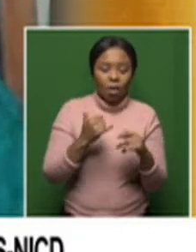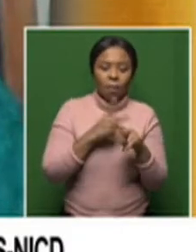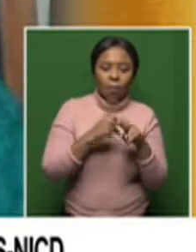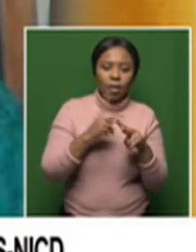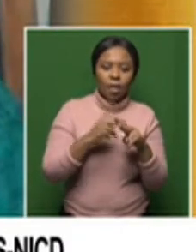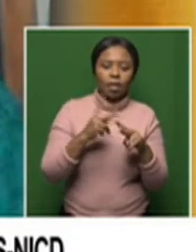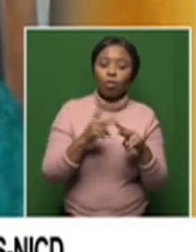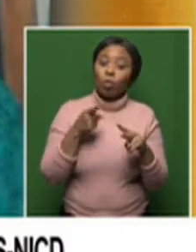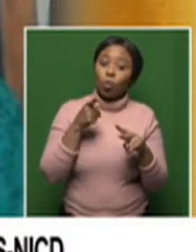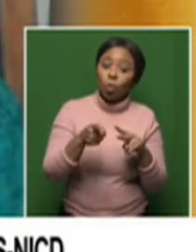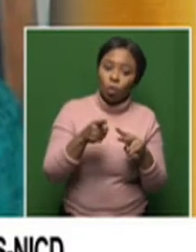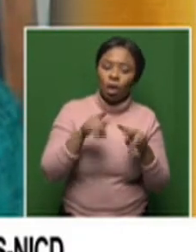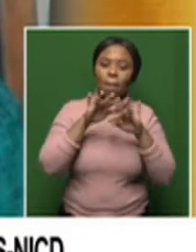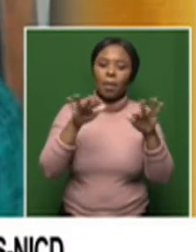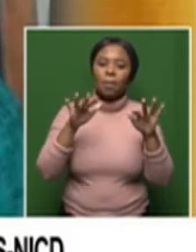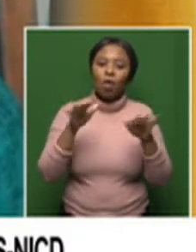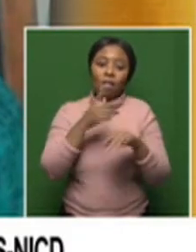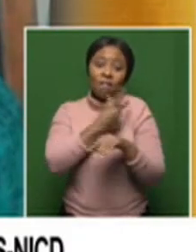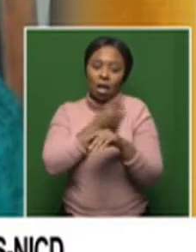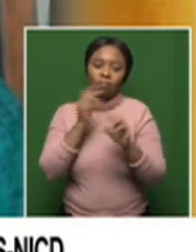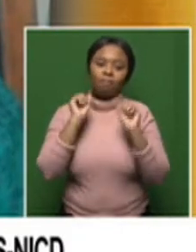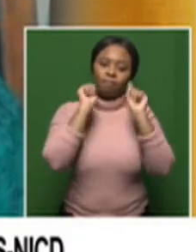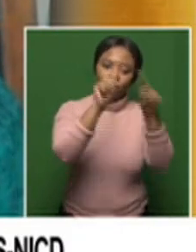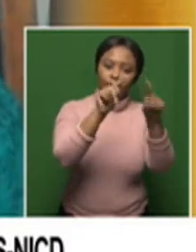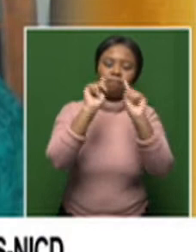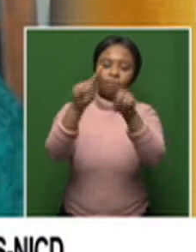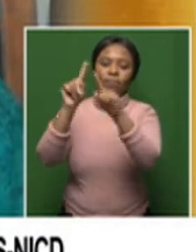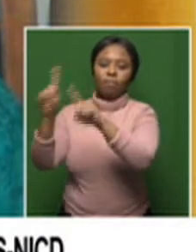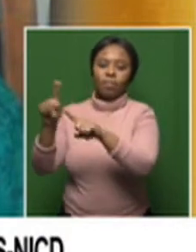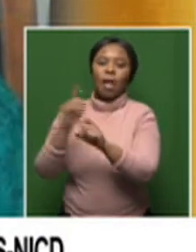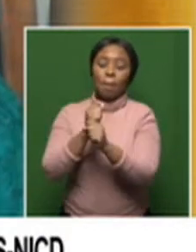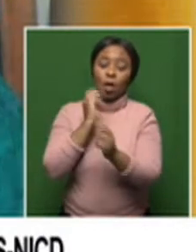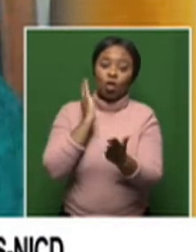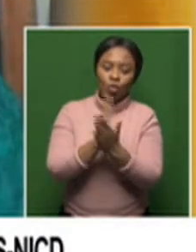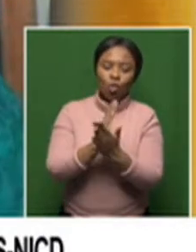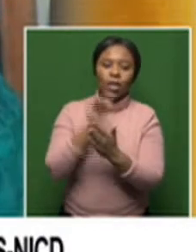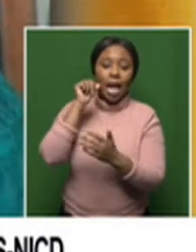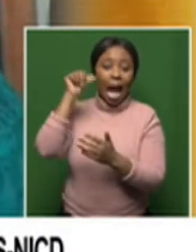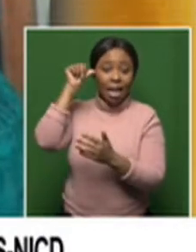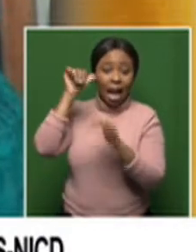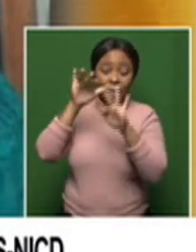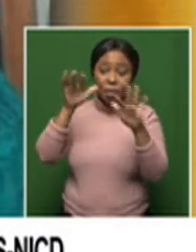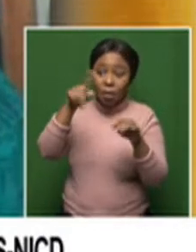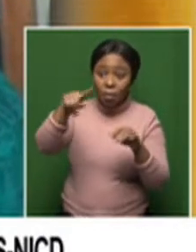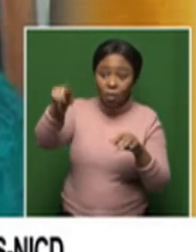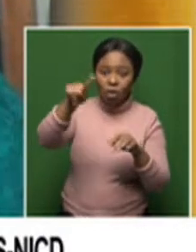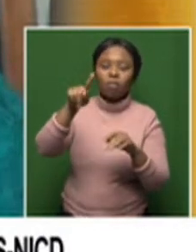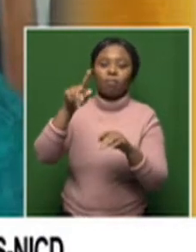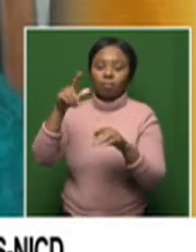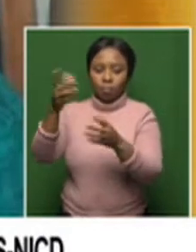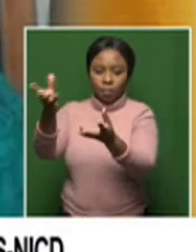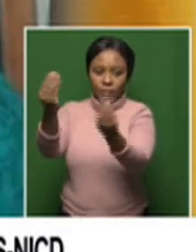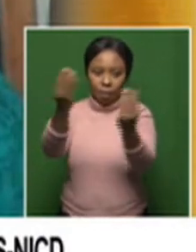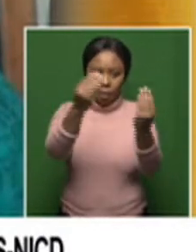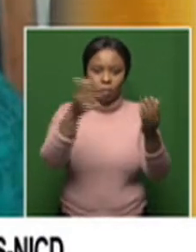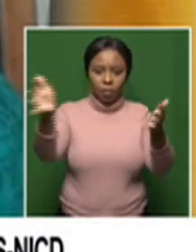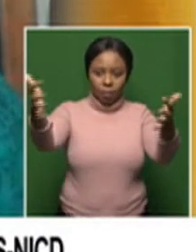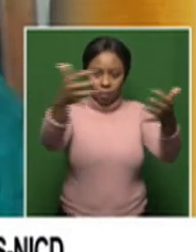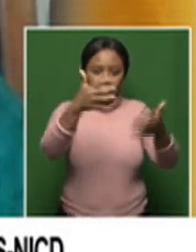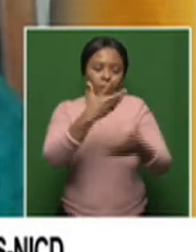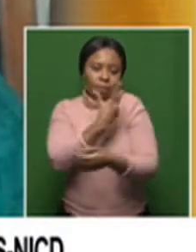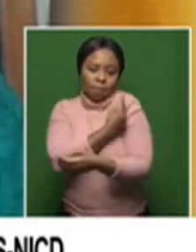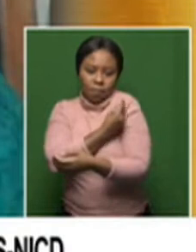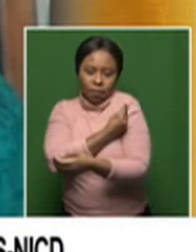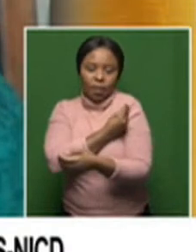the people to ensure that we find all our senior citizens and vaccinate them for their own protection and to reduce the burden on